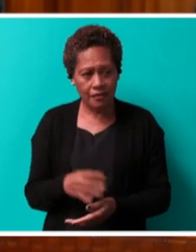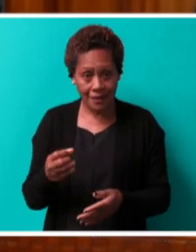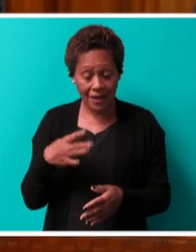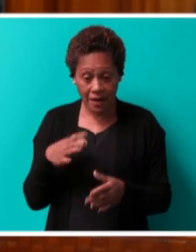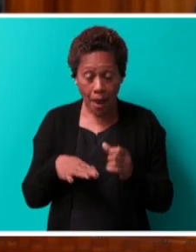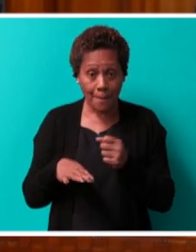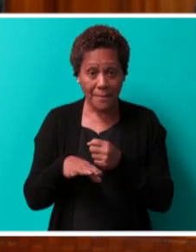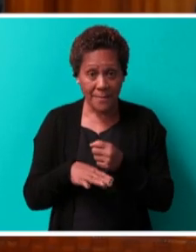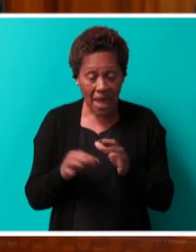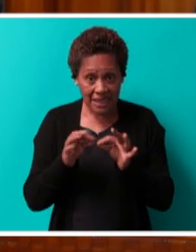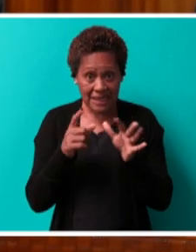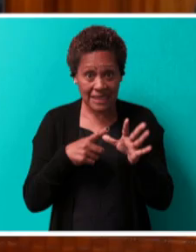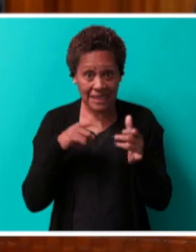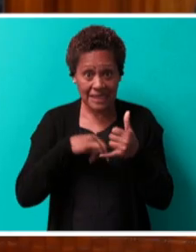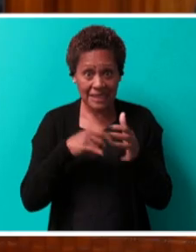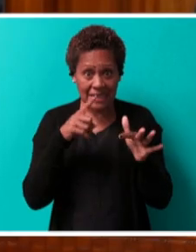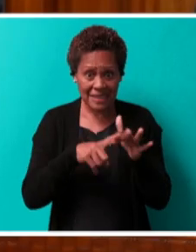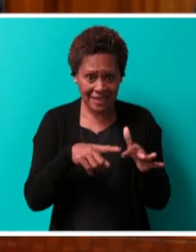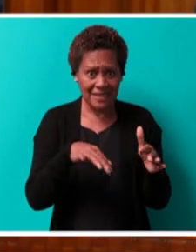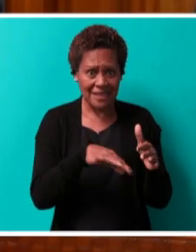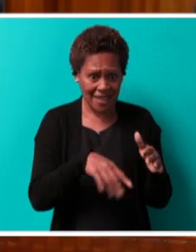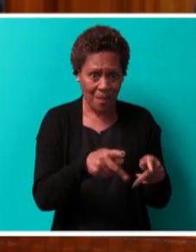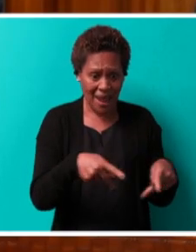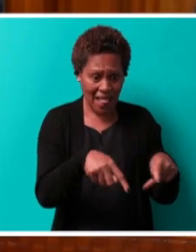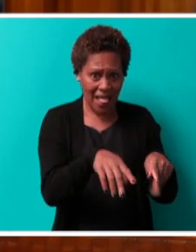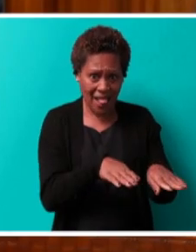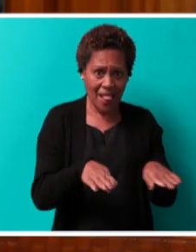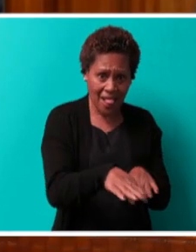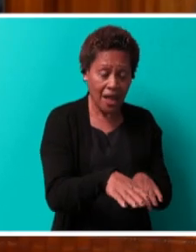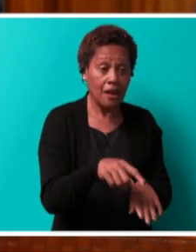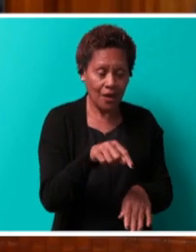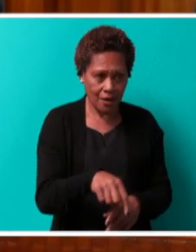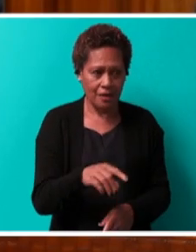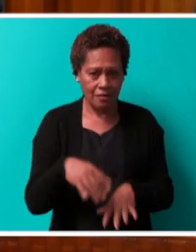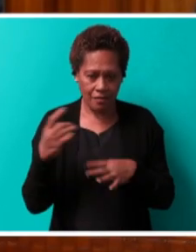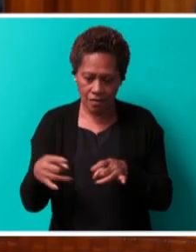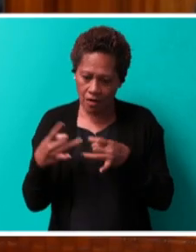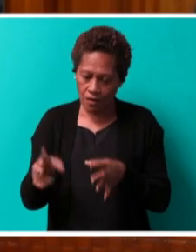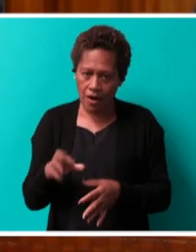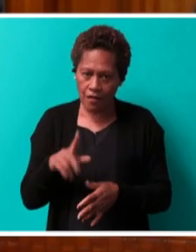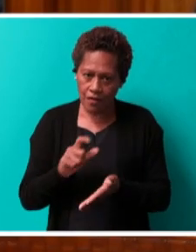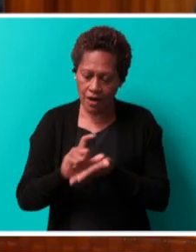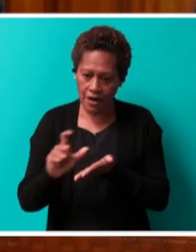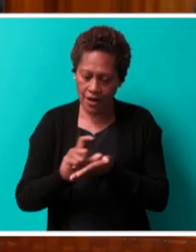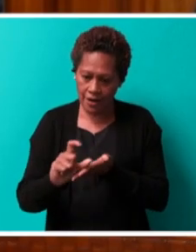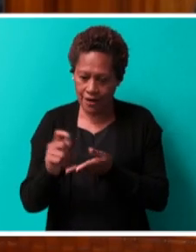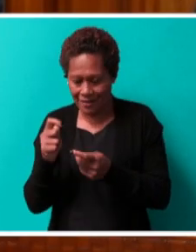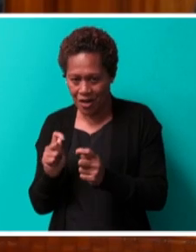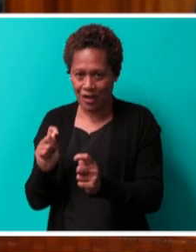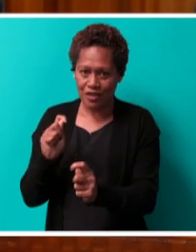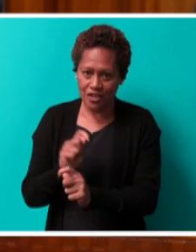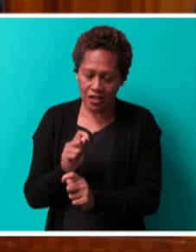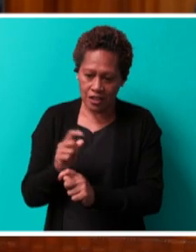framework. We wish to inform Parliament that the existing legal framework already provides for a clear transition arrangement. Under the